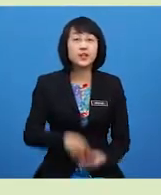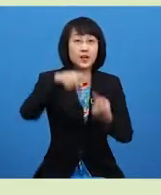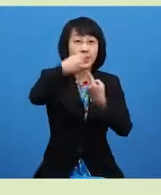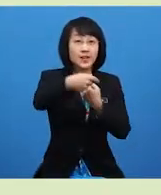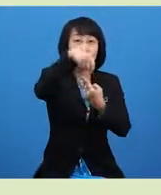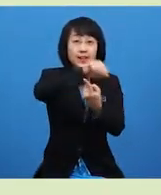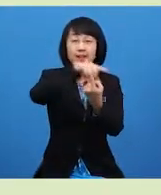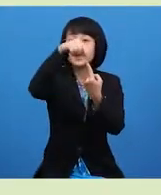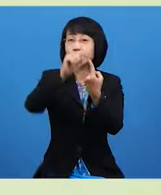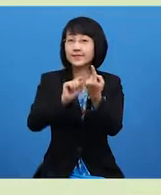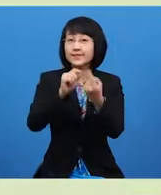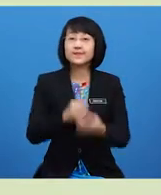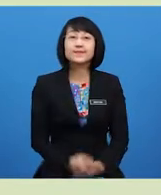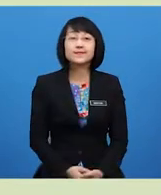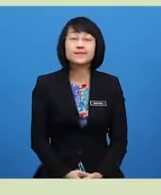banana,